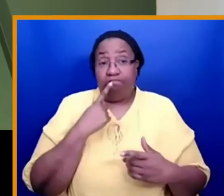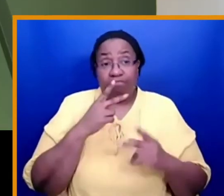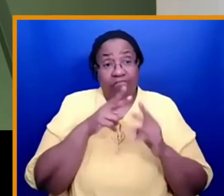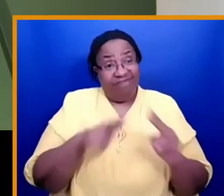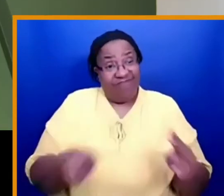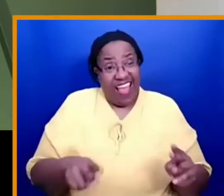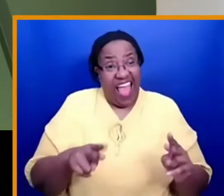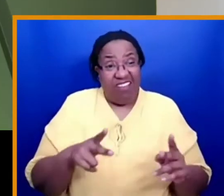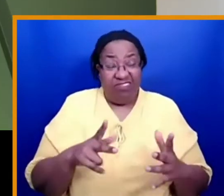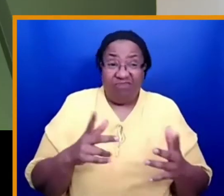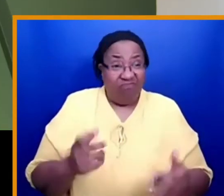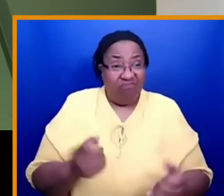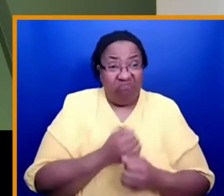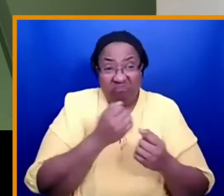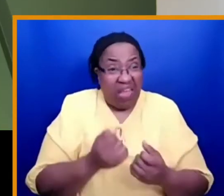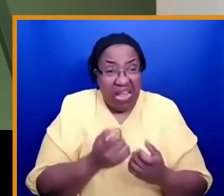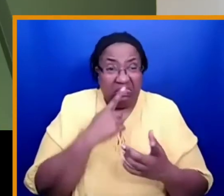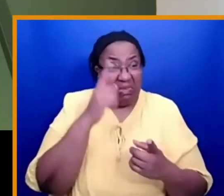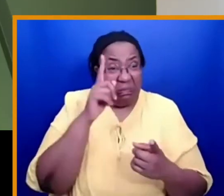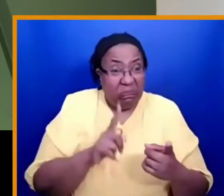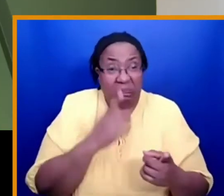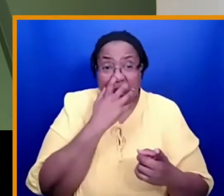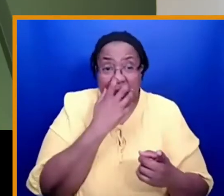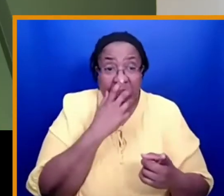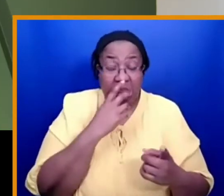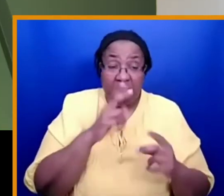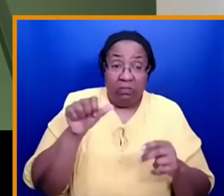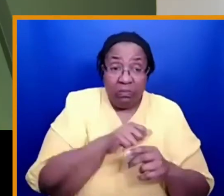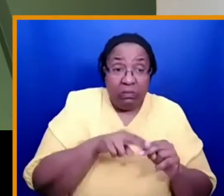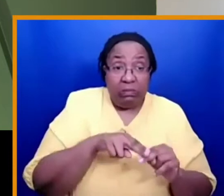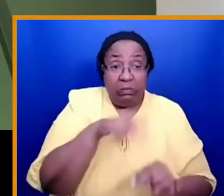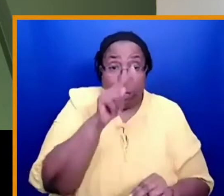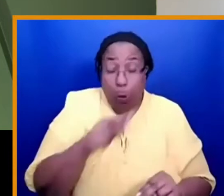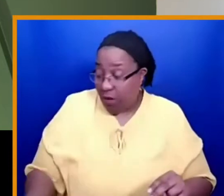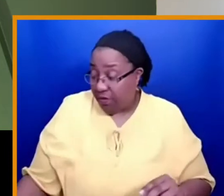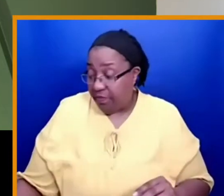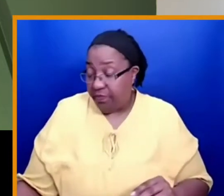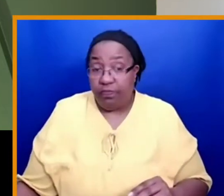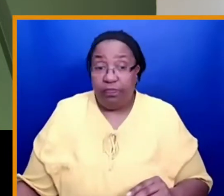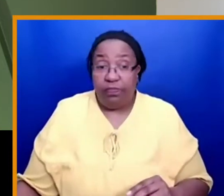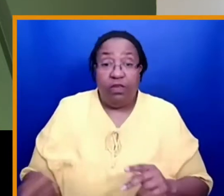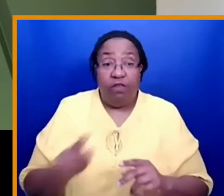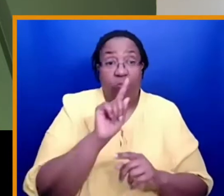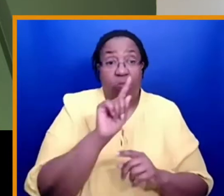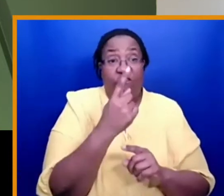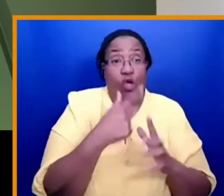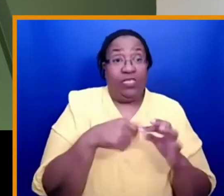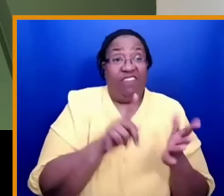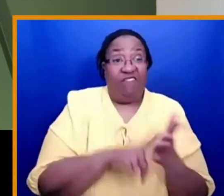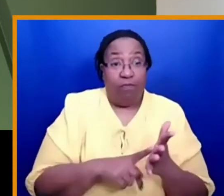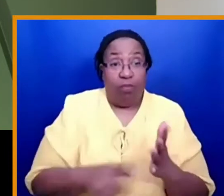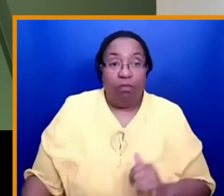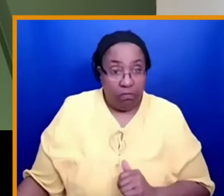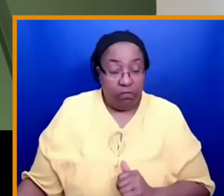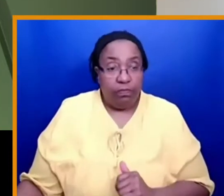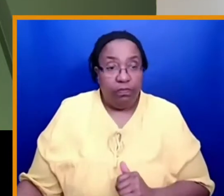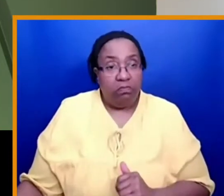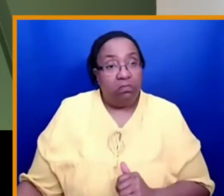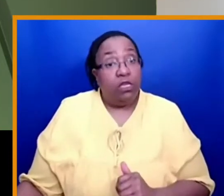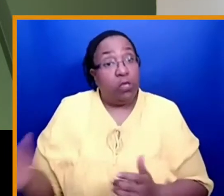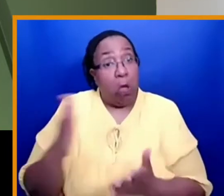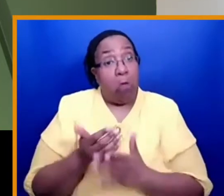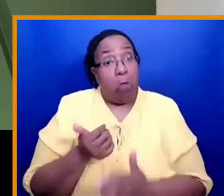by 50% to an average of £2,000 a year on 1st of April. But since Russia invaded Ukraine, they're projected